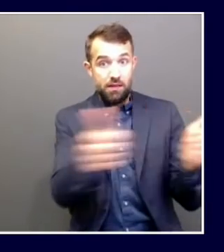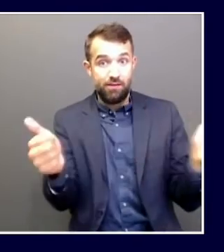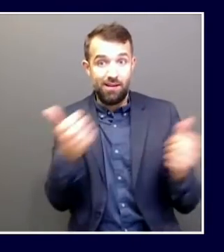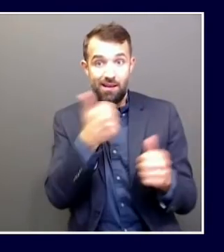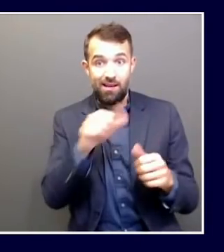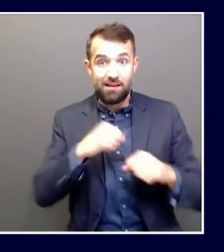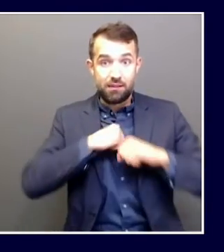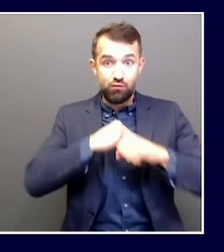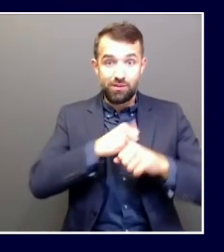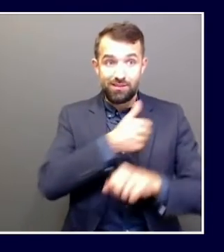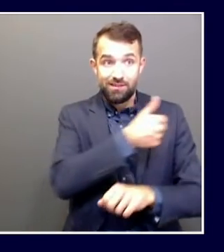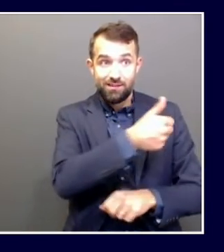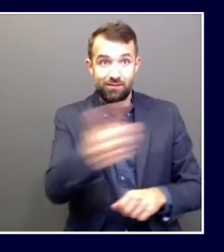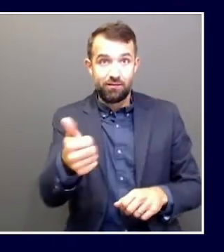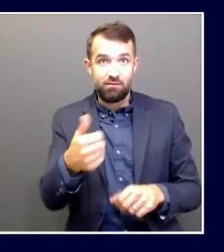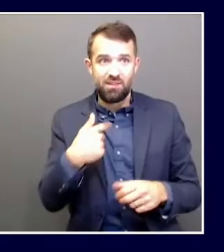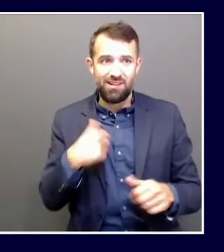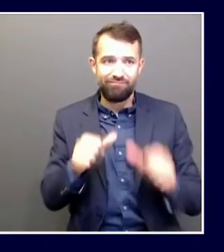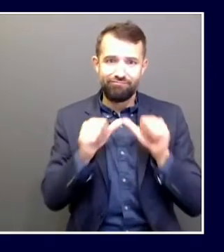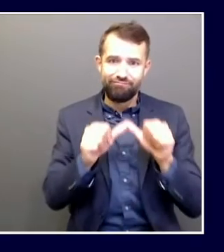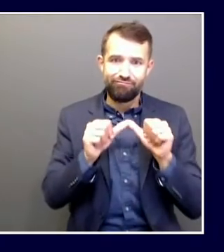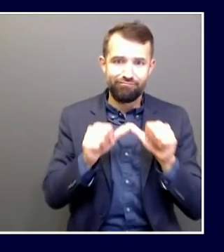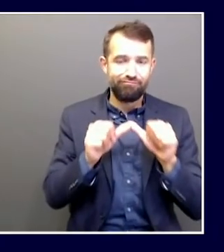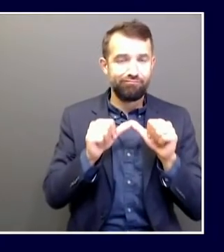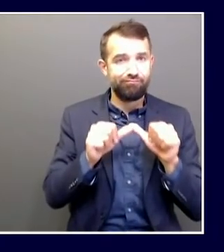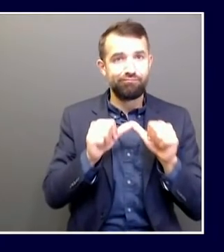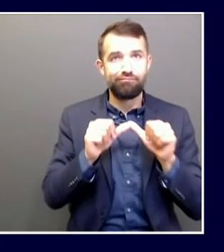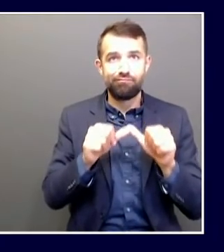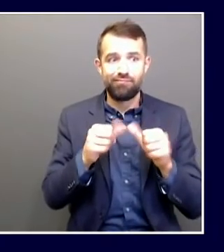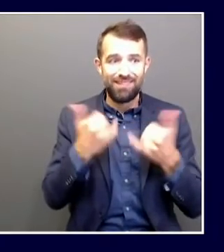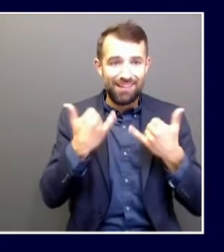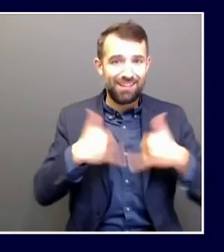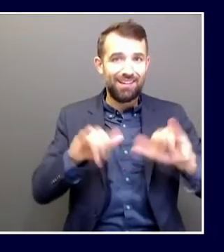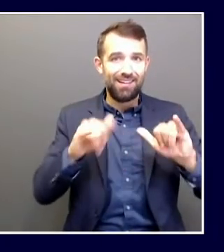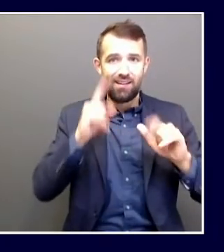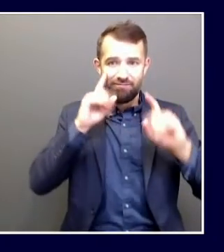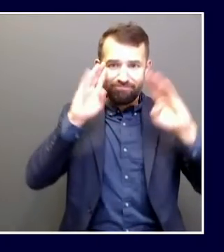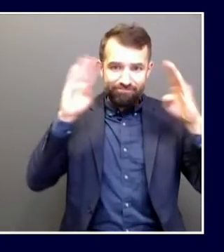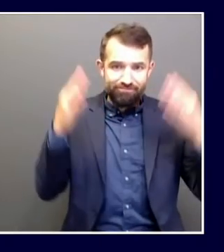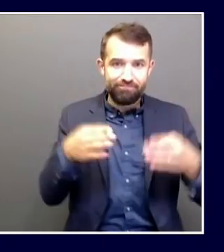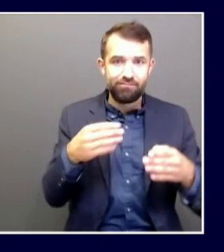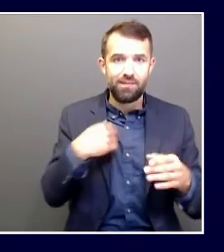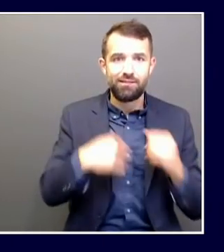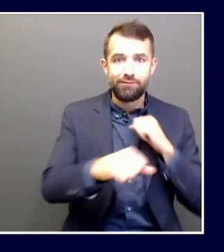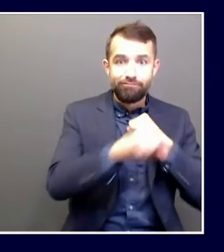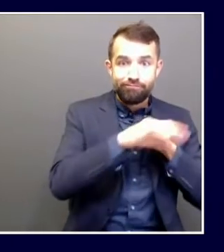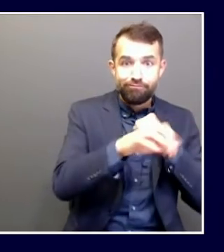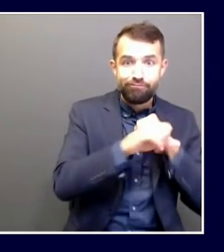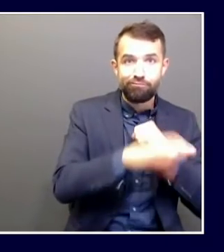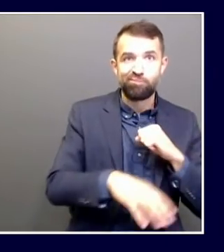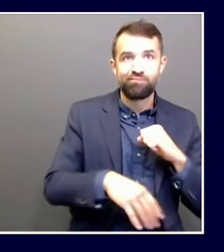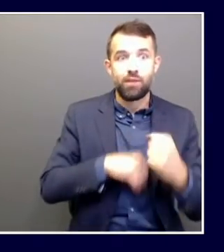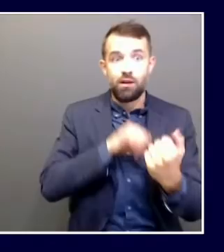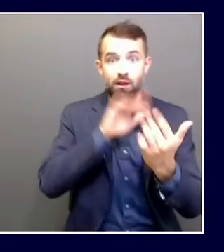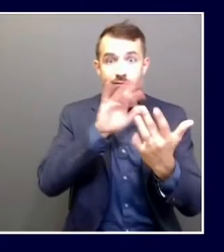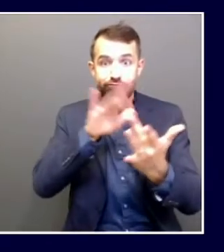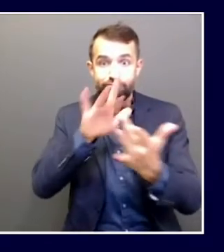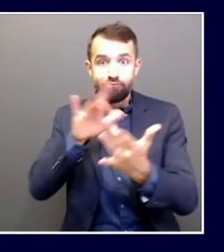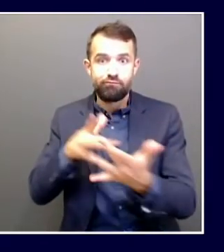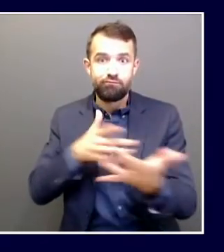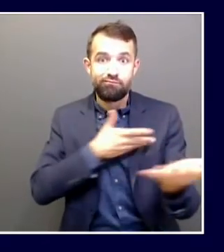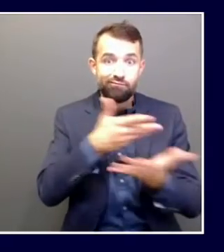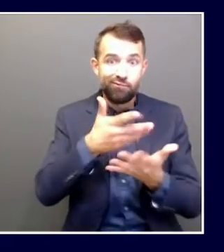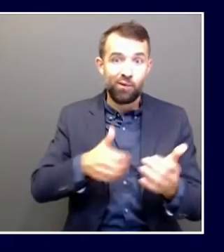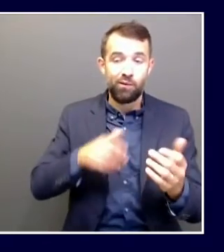of our work. We're working on media campaigns, ways to interact with folks. If folks don't go out and get